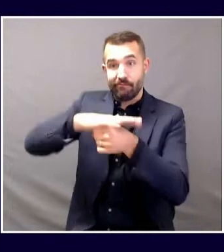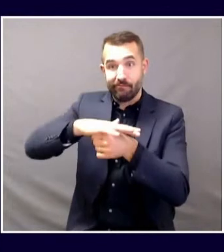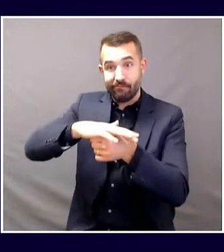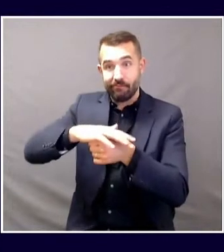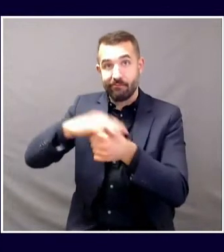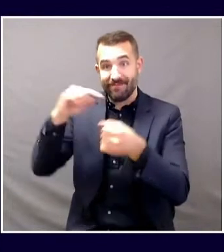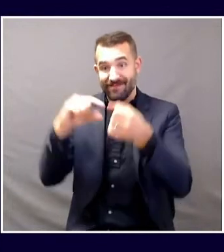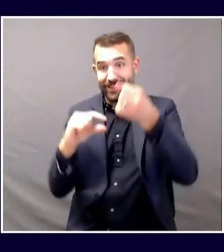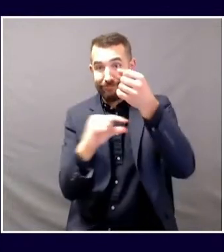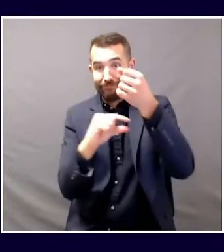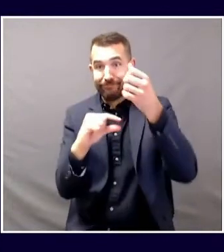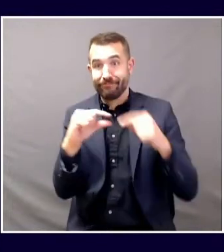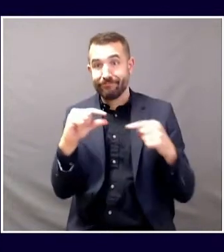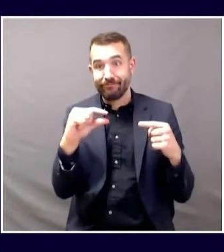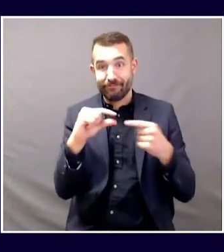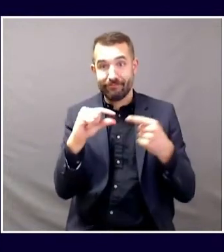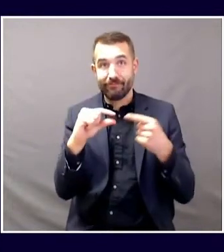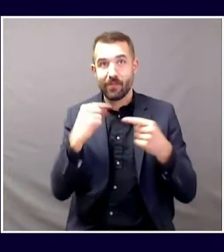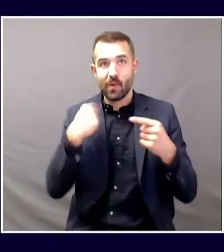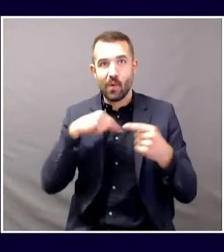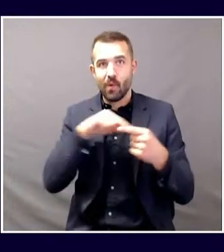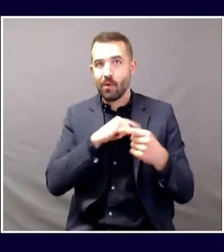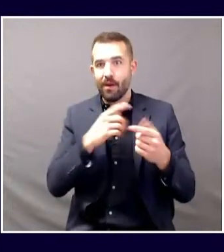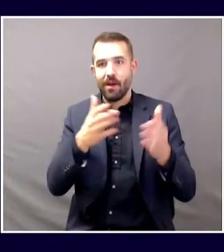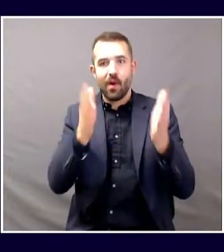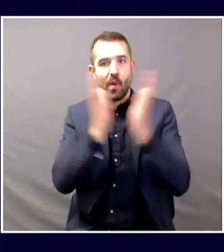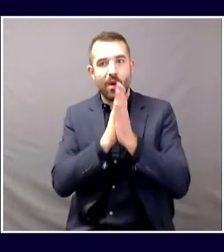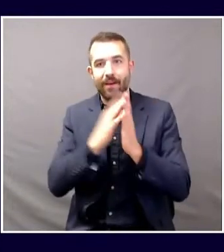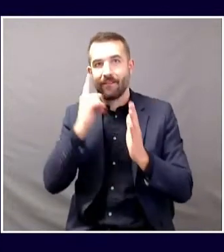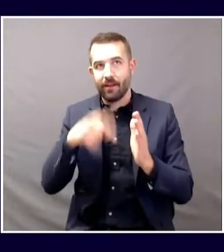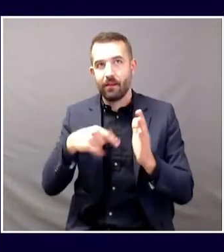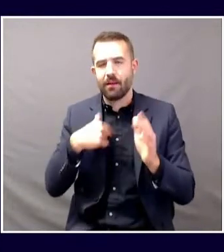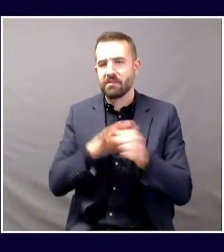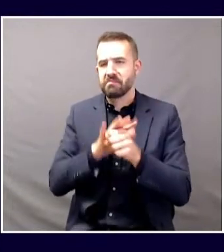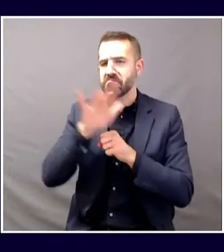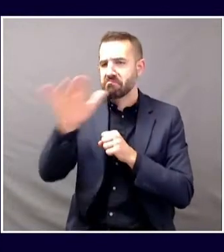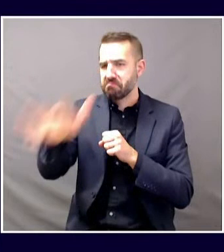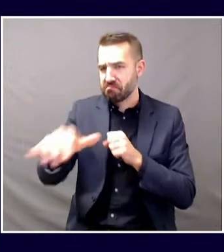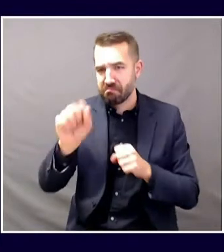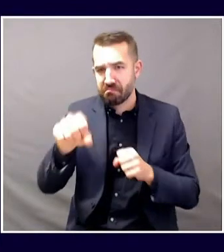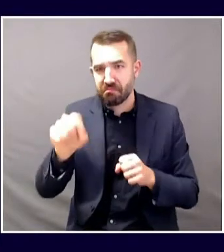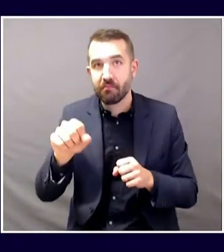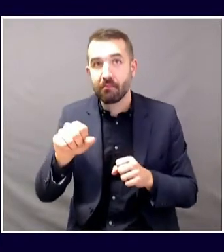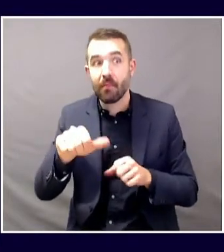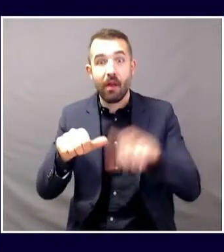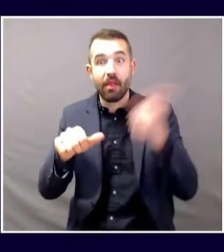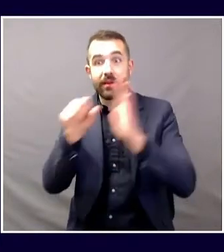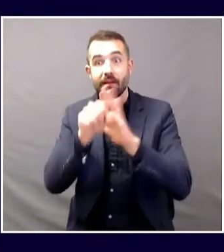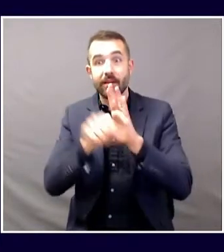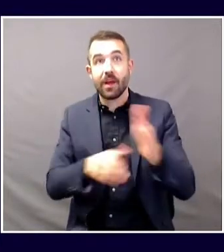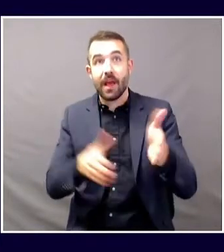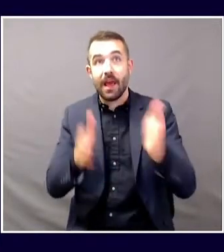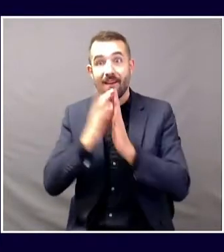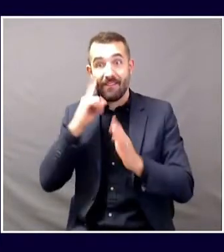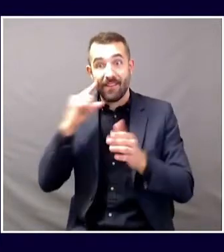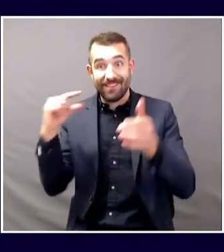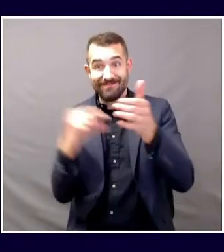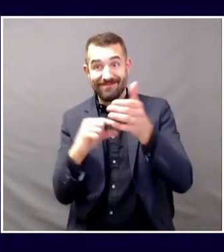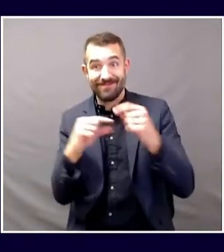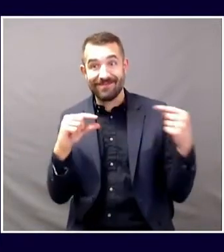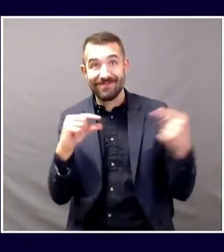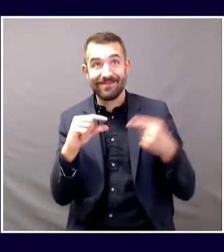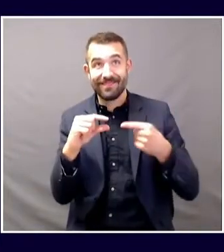so we've got a robust supply of those, but we haven't received requests from other states, and I haven't heard from